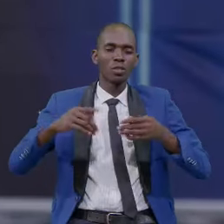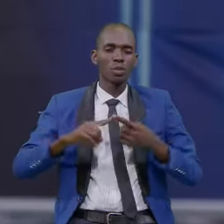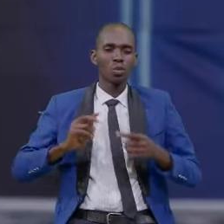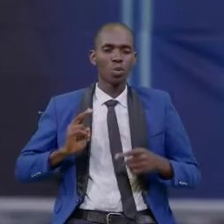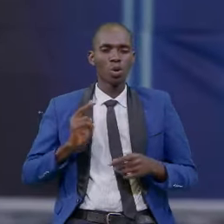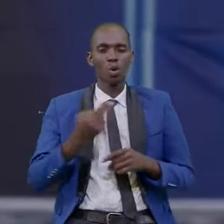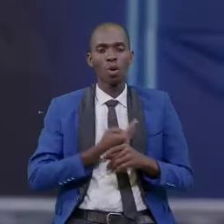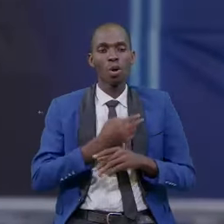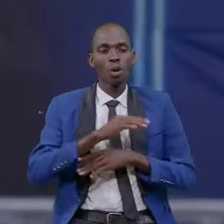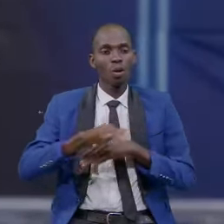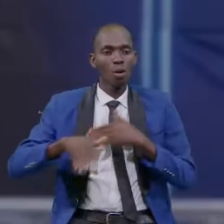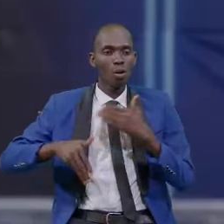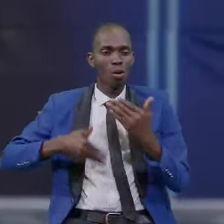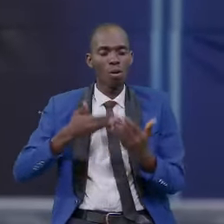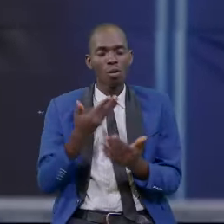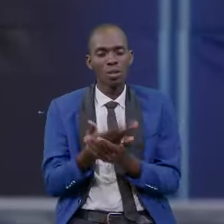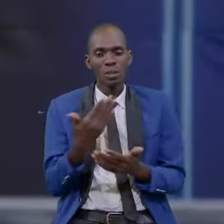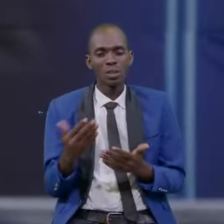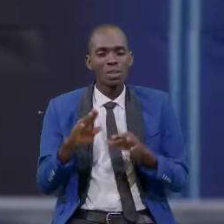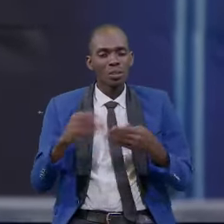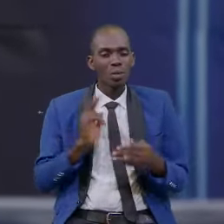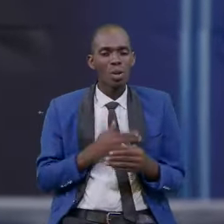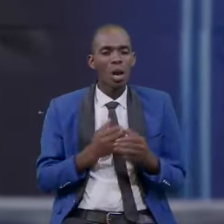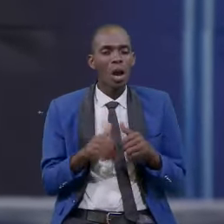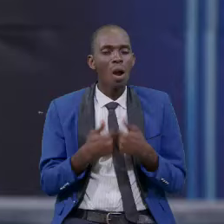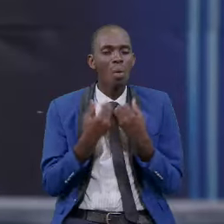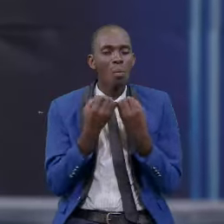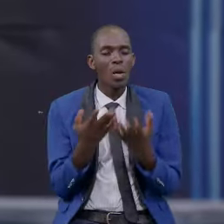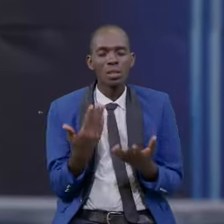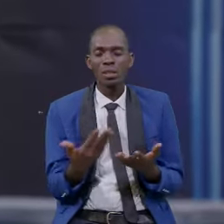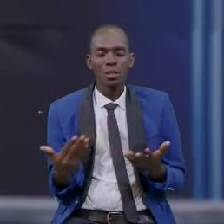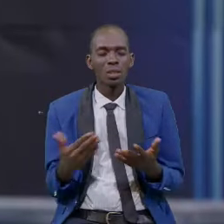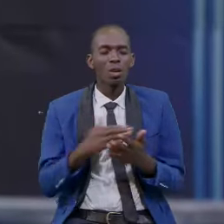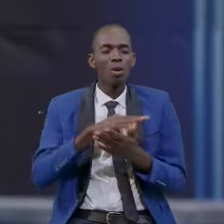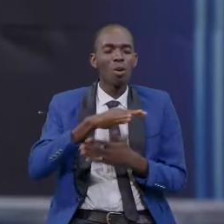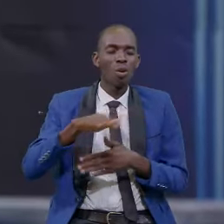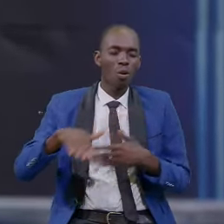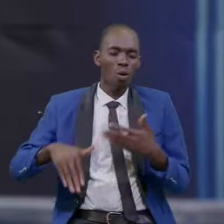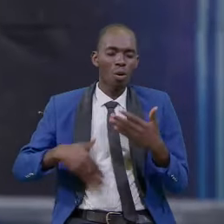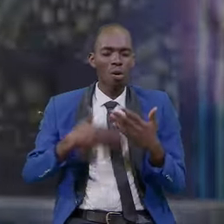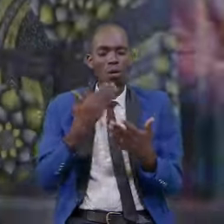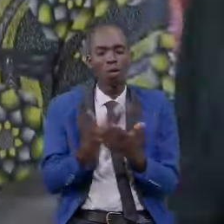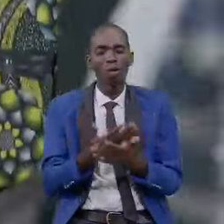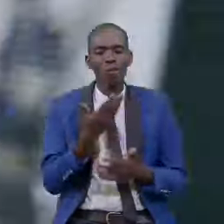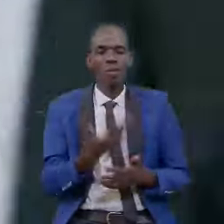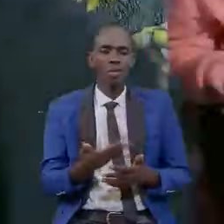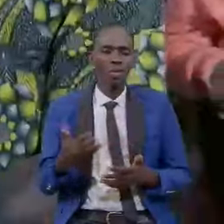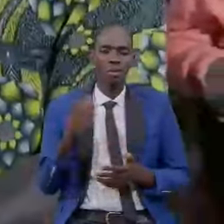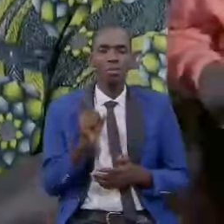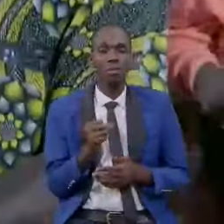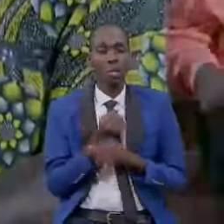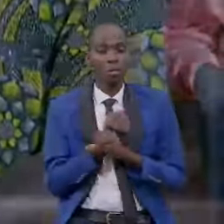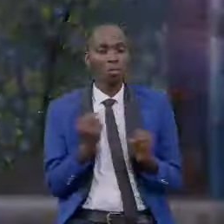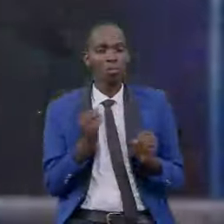given unto us how many things? He has given unto us how many things? Salvation is